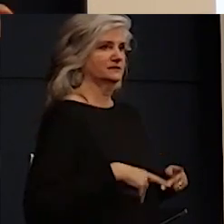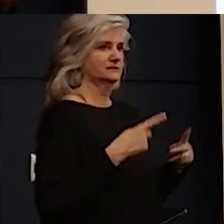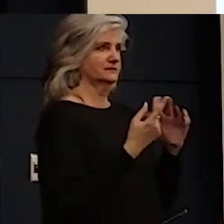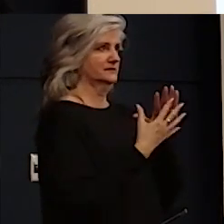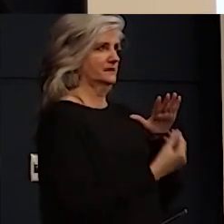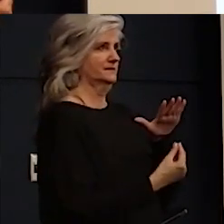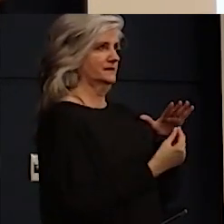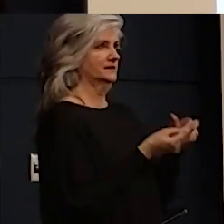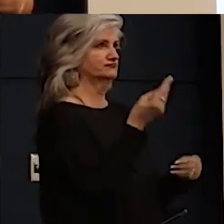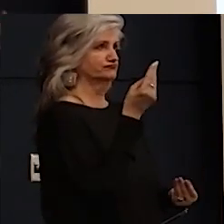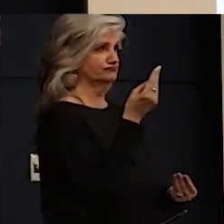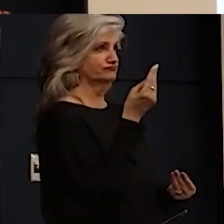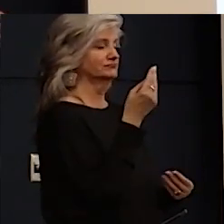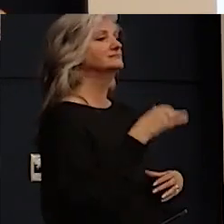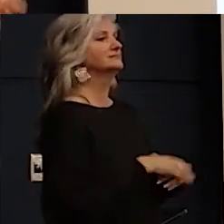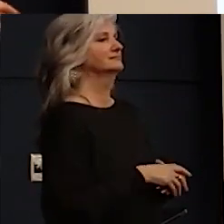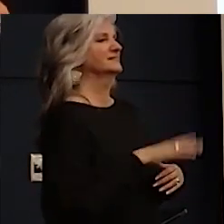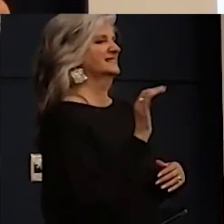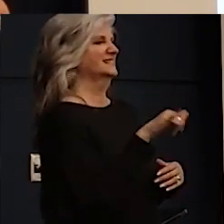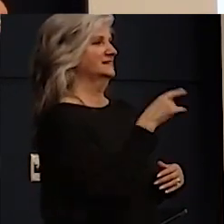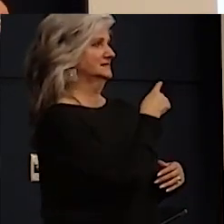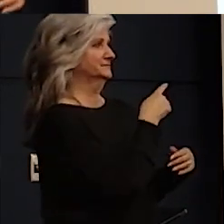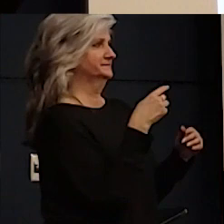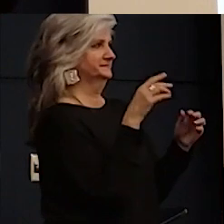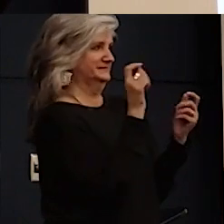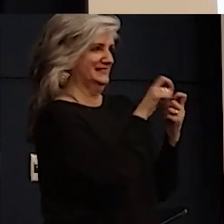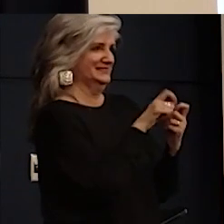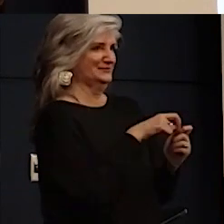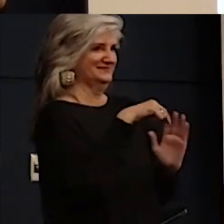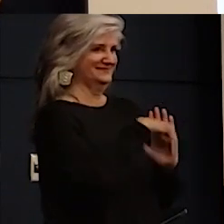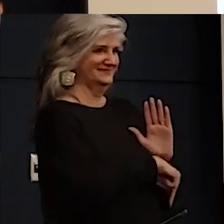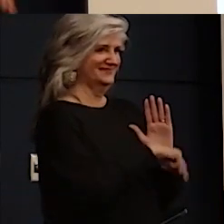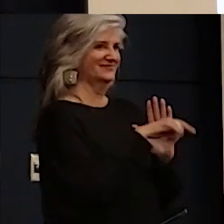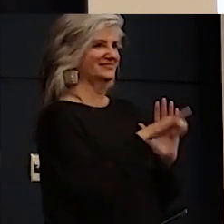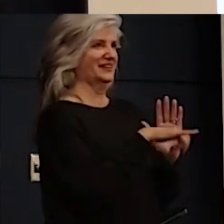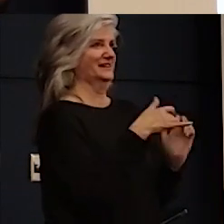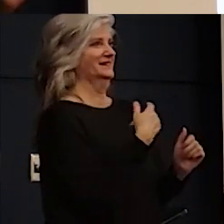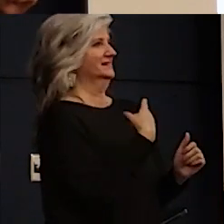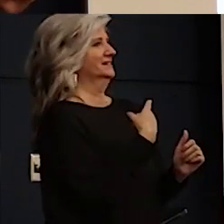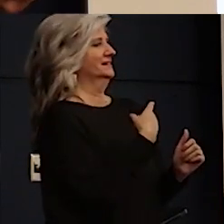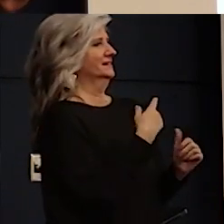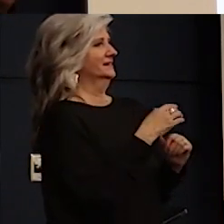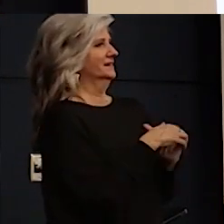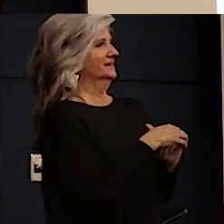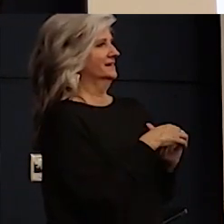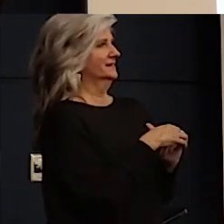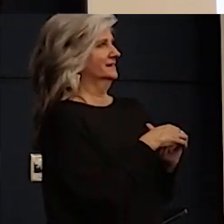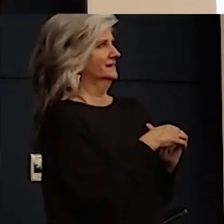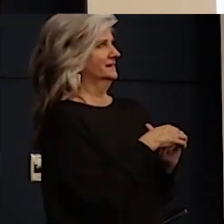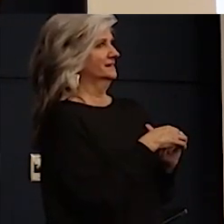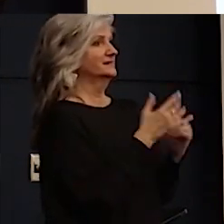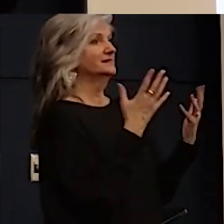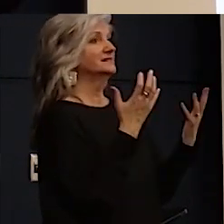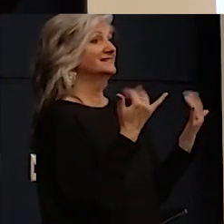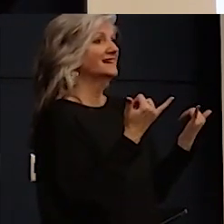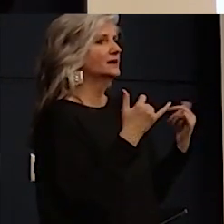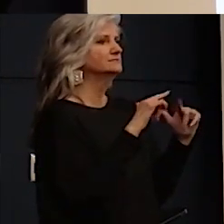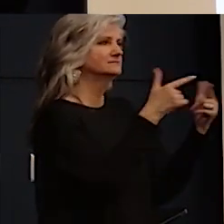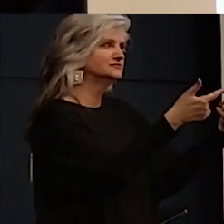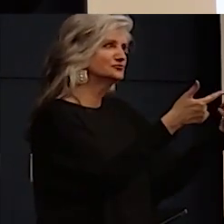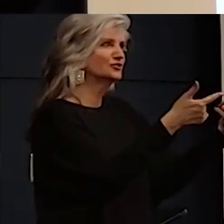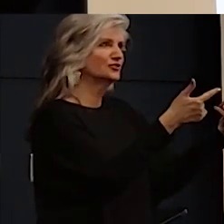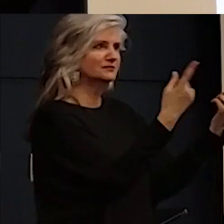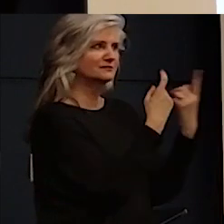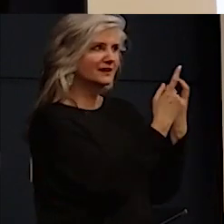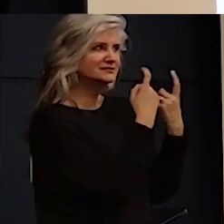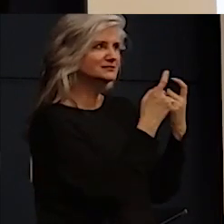it. Here's the details of the public hearing to have one more time. With that, we want to hear from you. What are your questions?